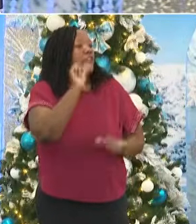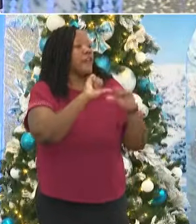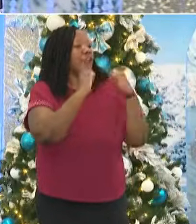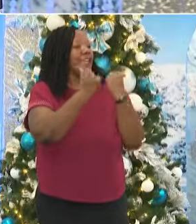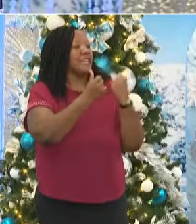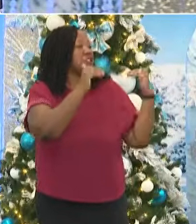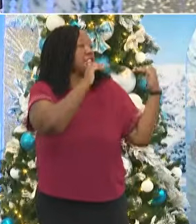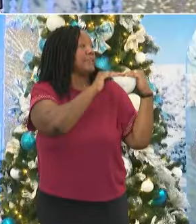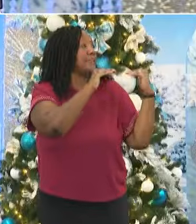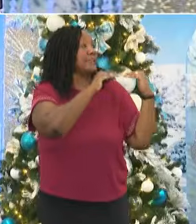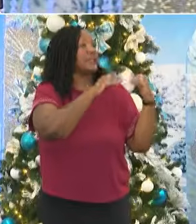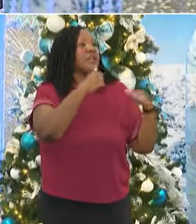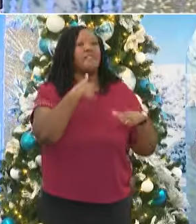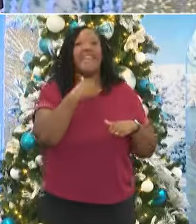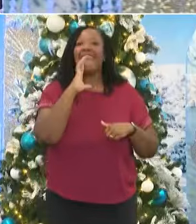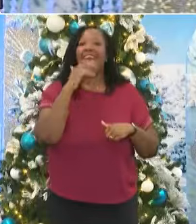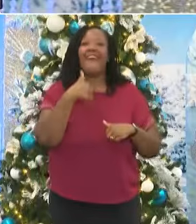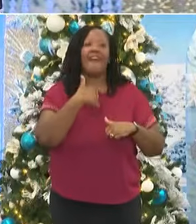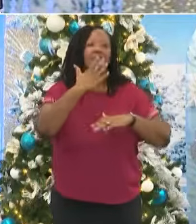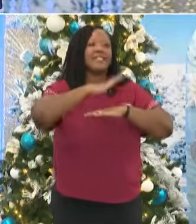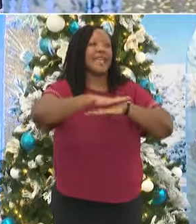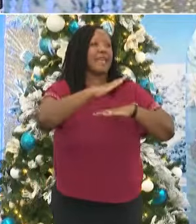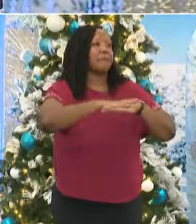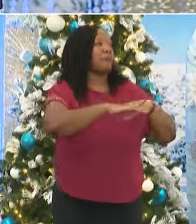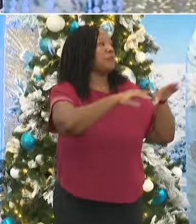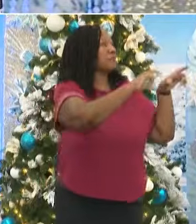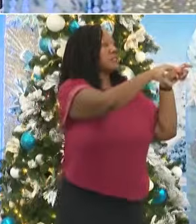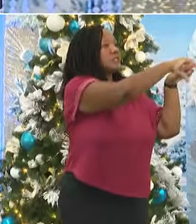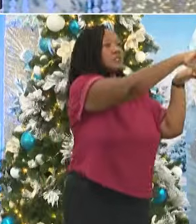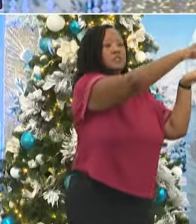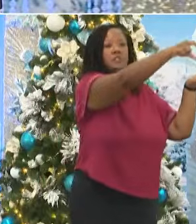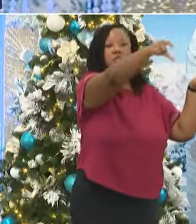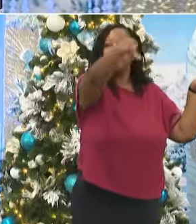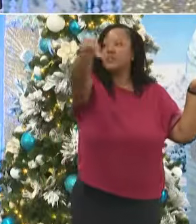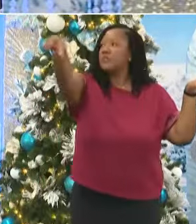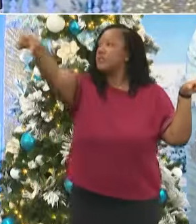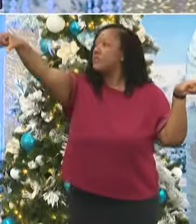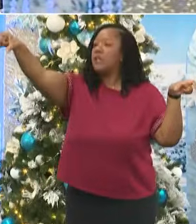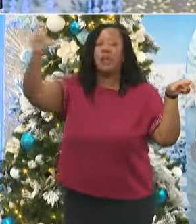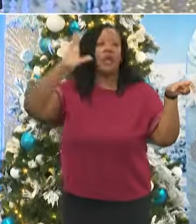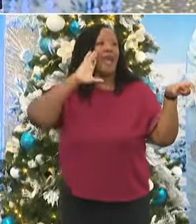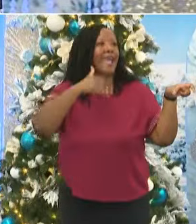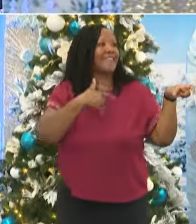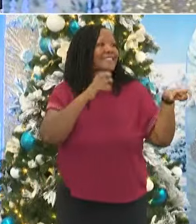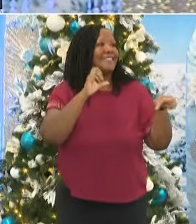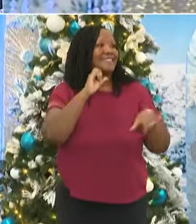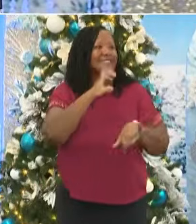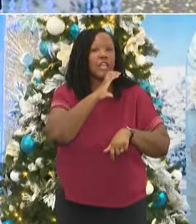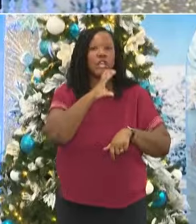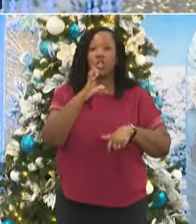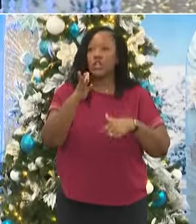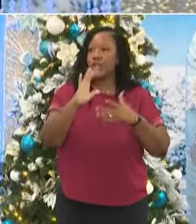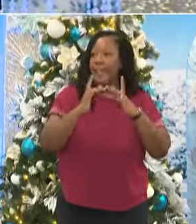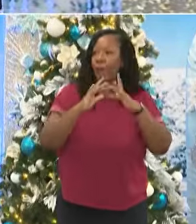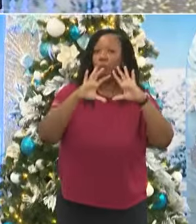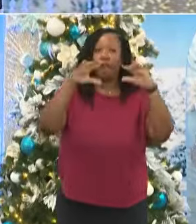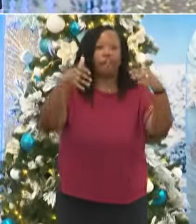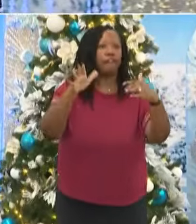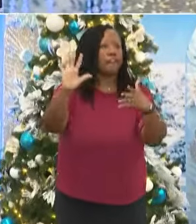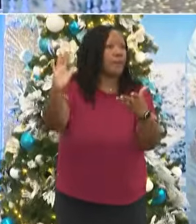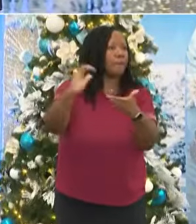are tabled along the back wall and perimeter in the Senior Service Network for your partnership and for offering